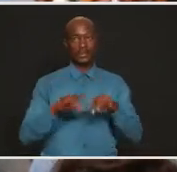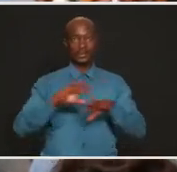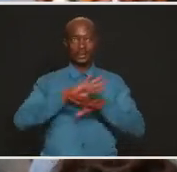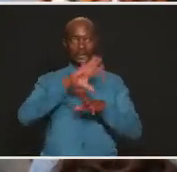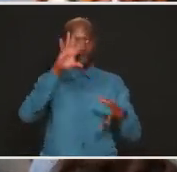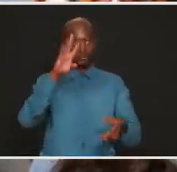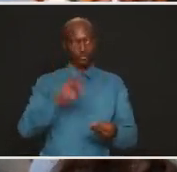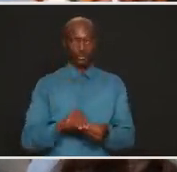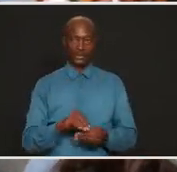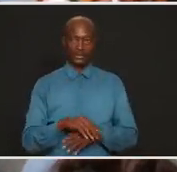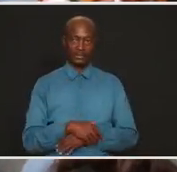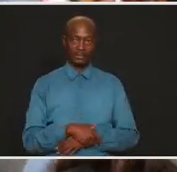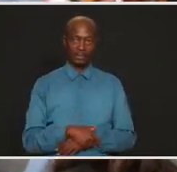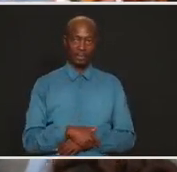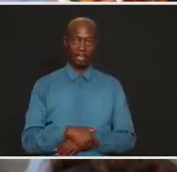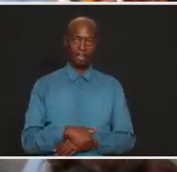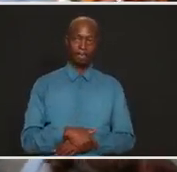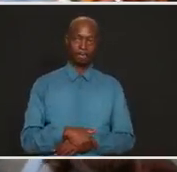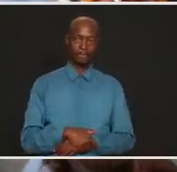entirety